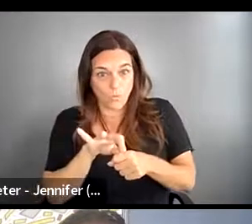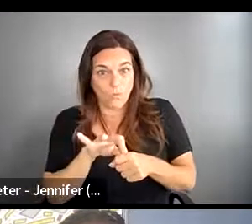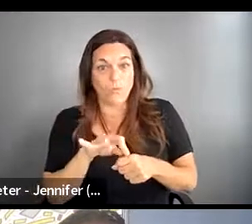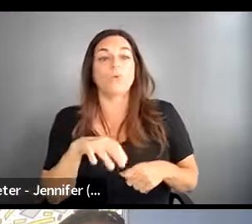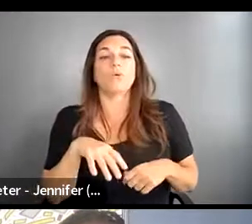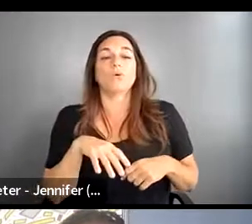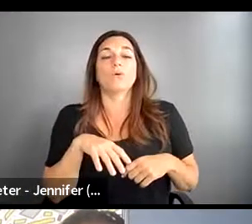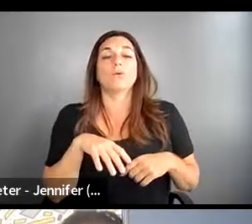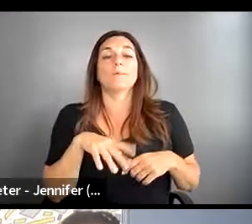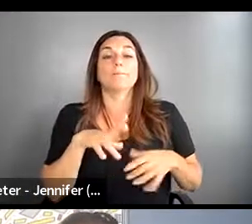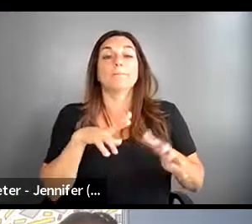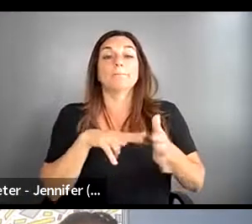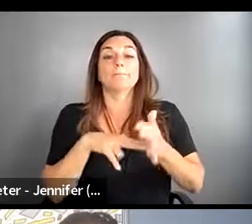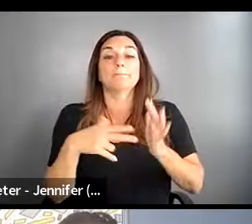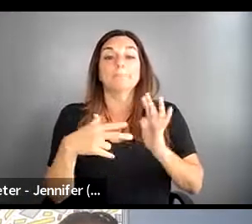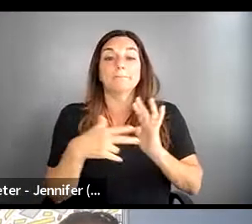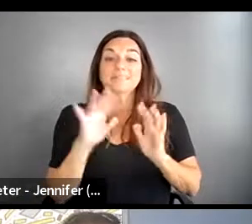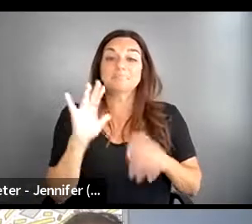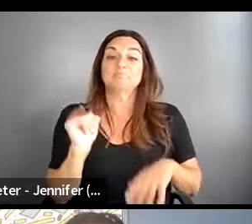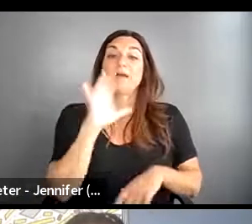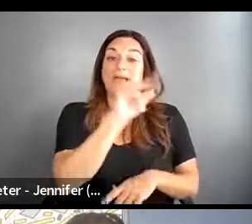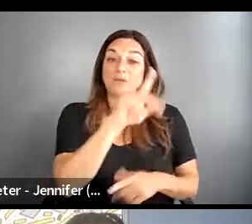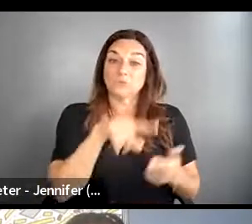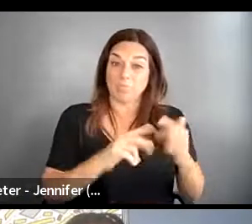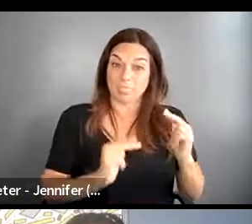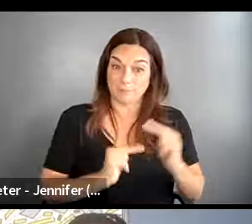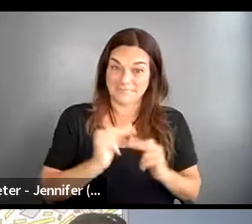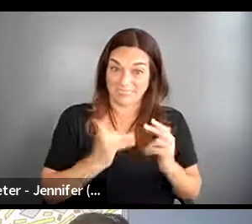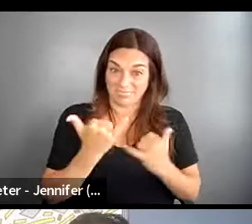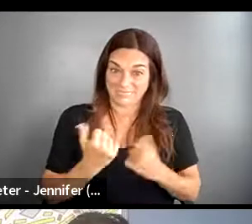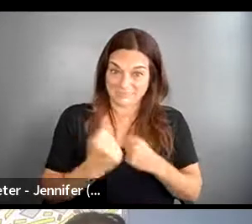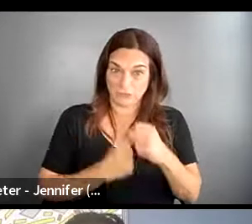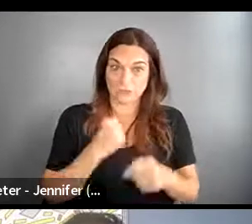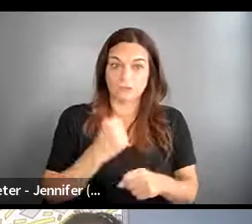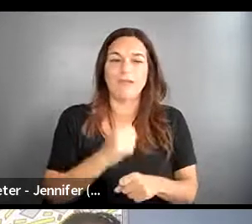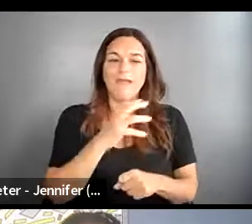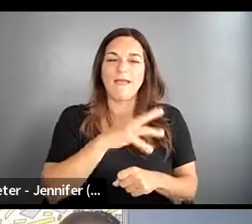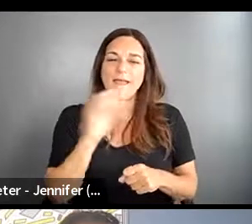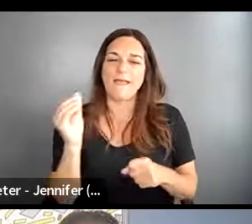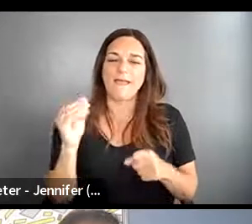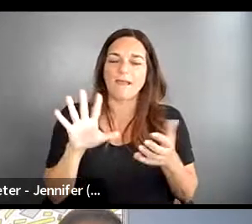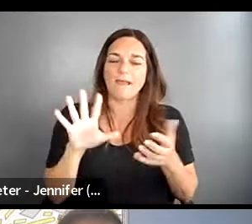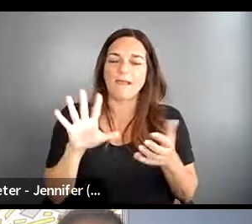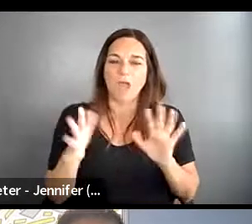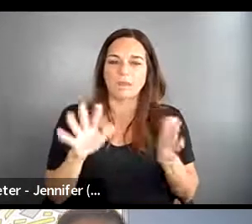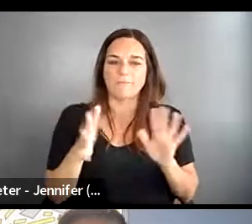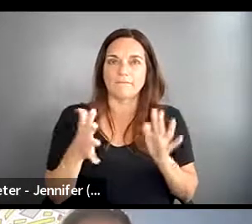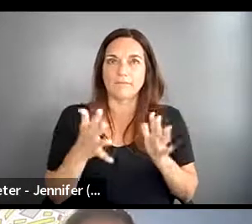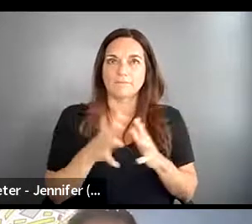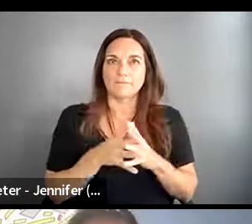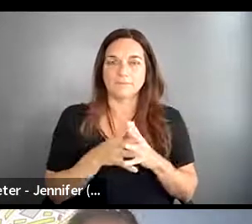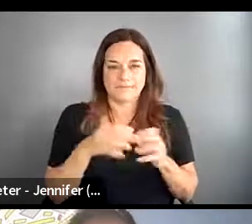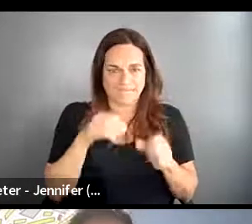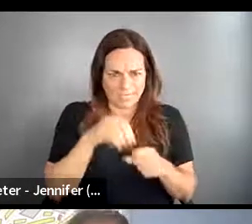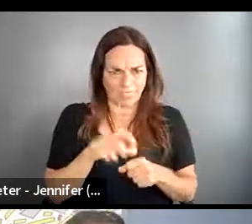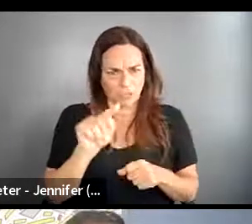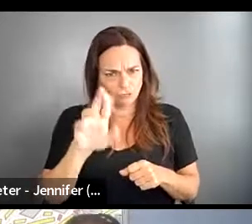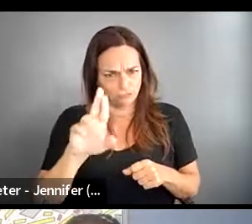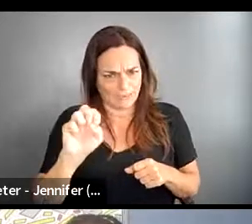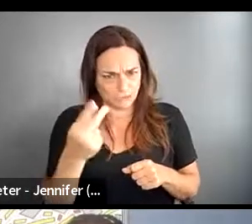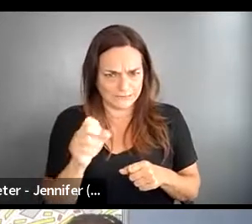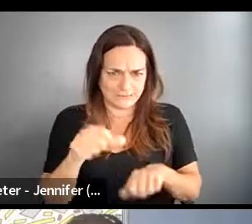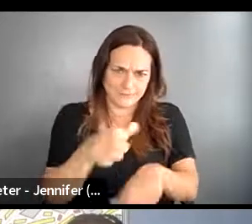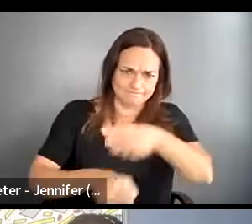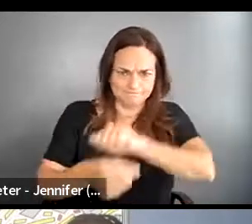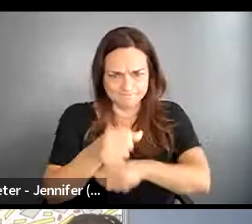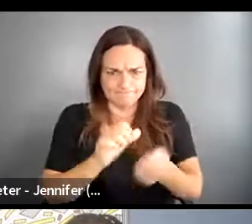from being back in the building this year and being kind of in the trenches, so to speak, with other